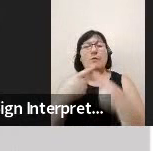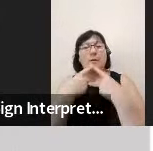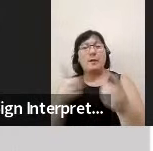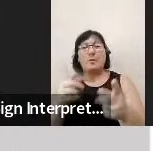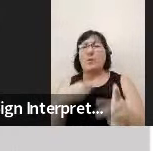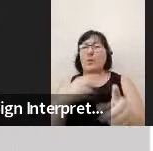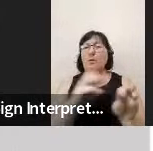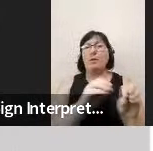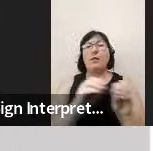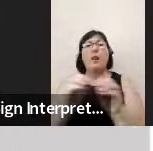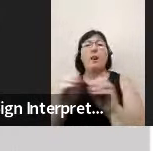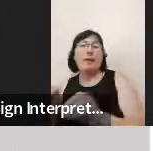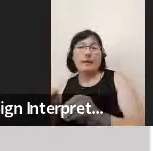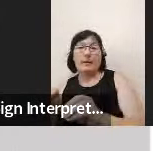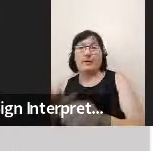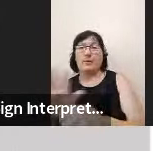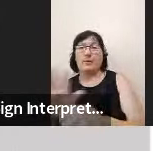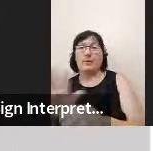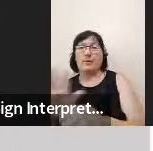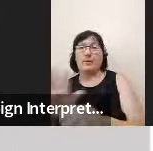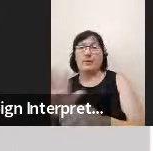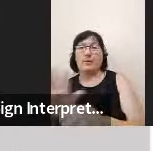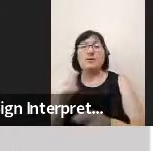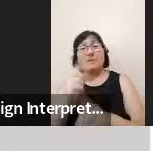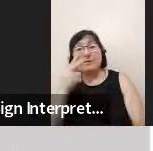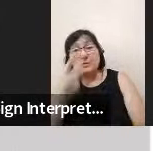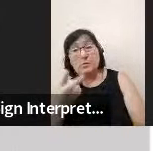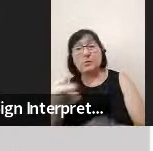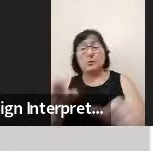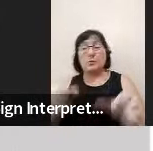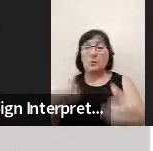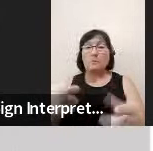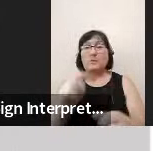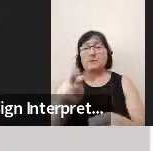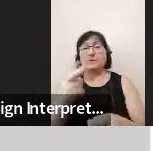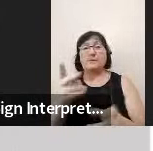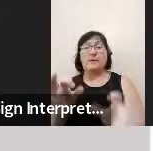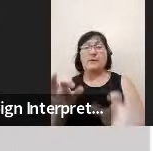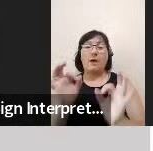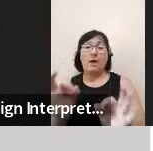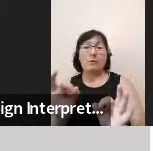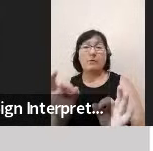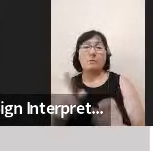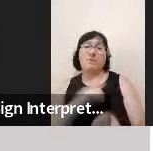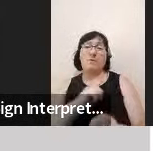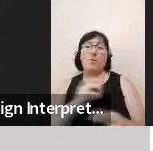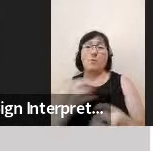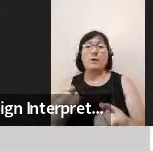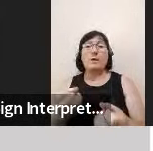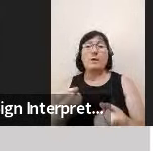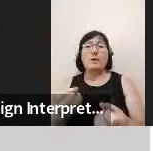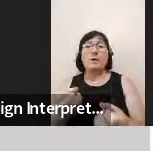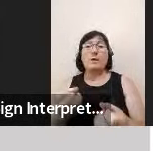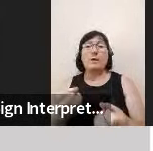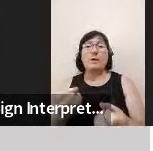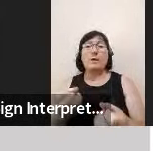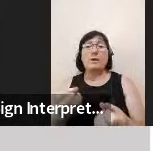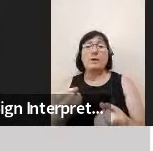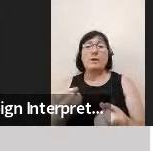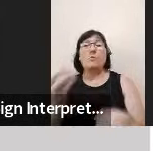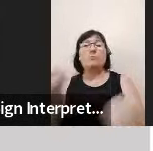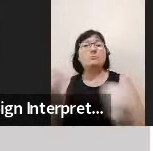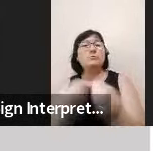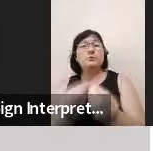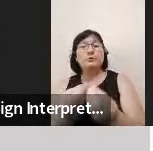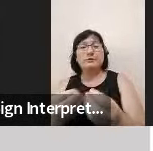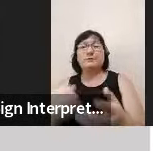and ensure that they are accurate and correct before we release your goods. We do checks or pre-checks prior